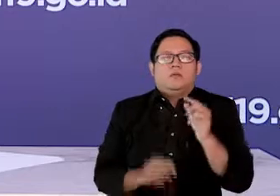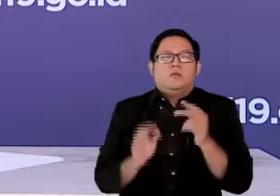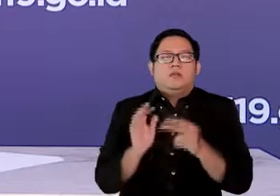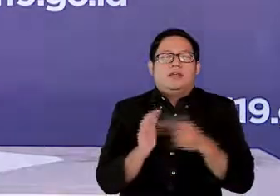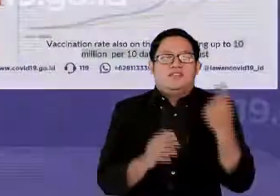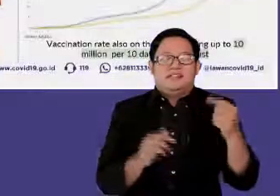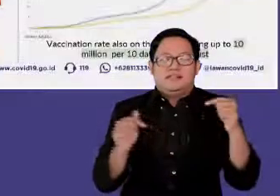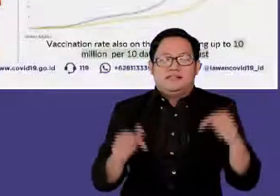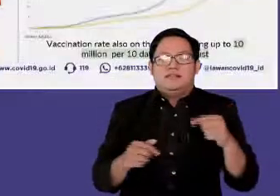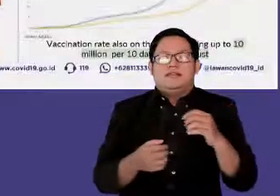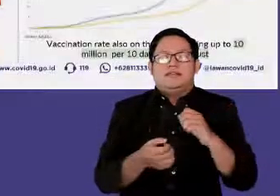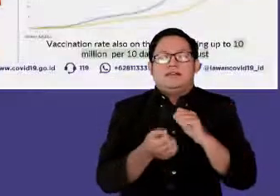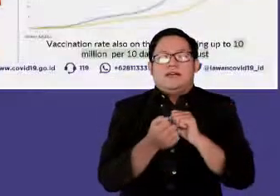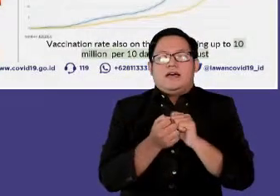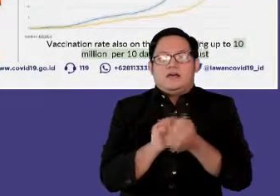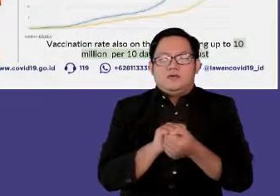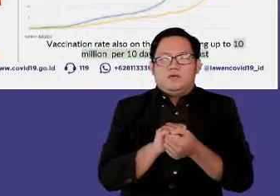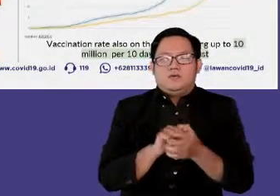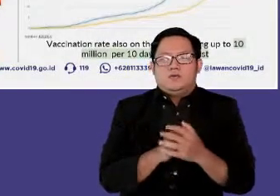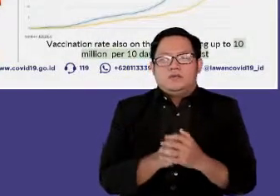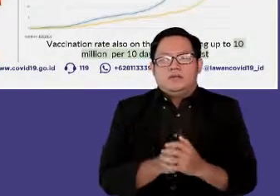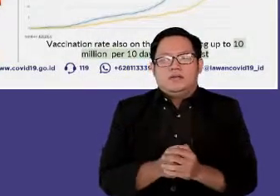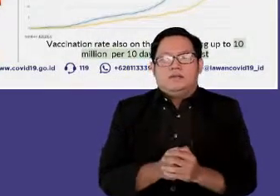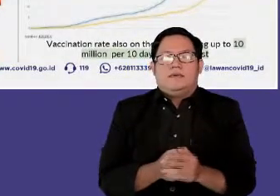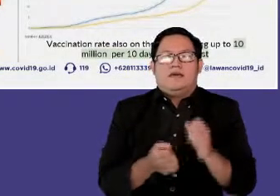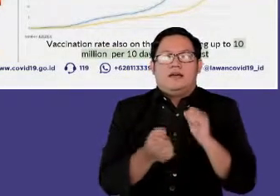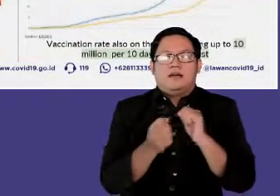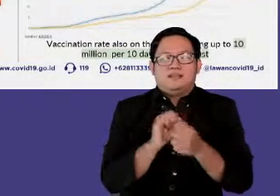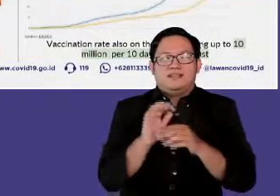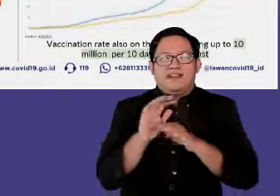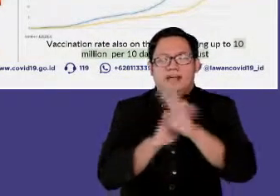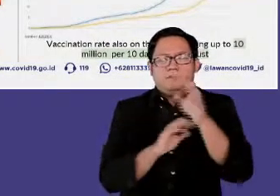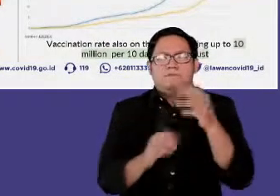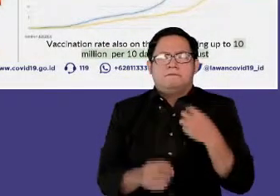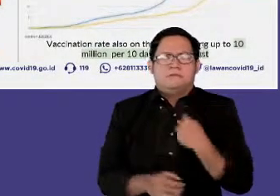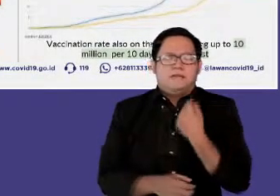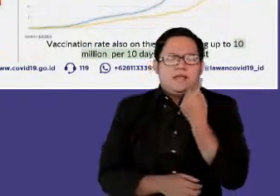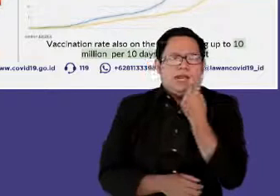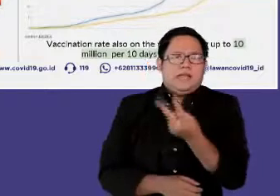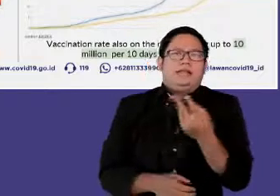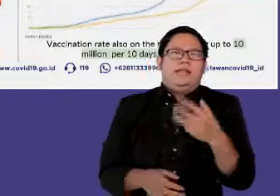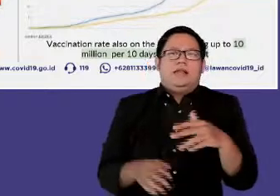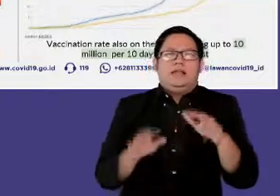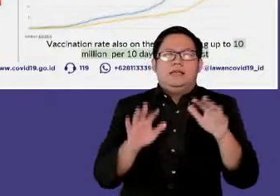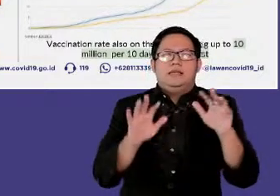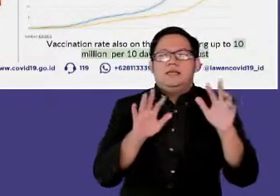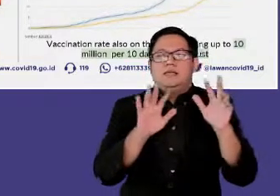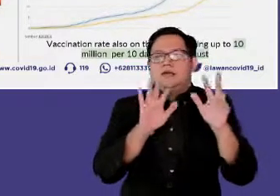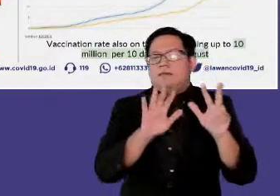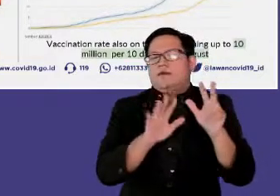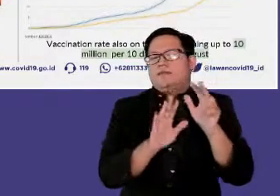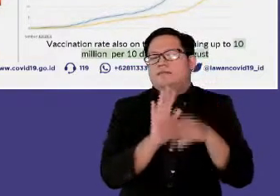on a decline for 8 consecutive weeks. Cases this week have declined up to